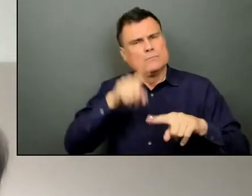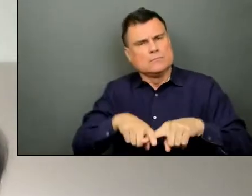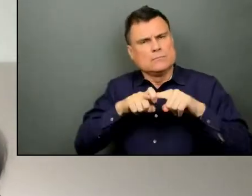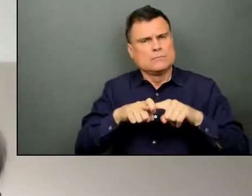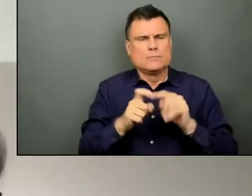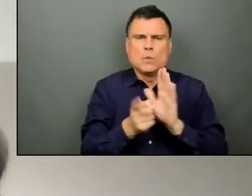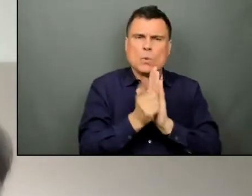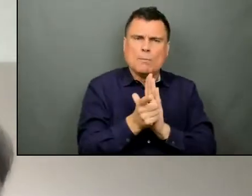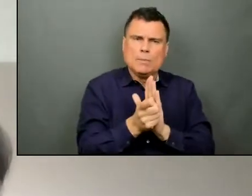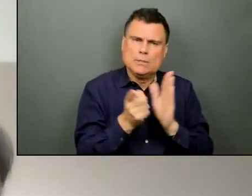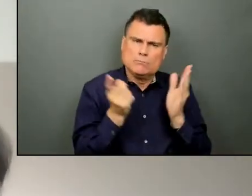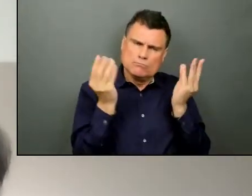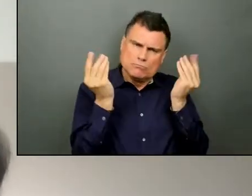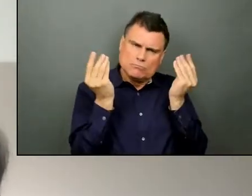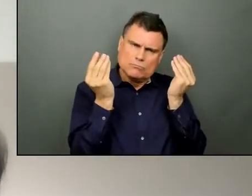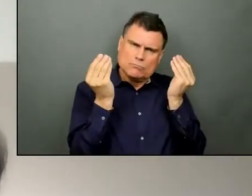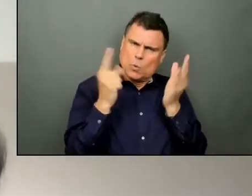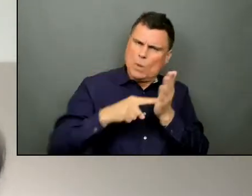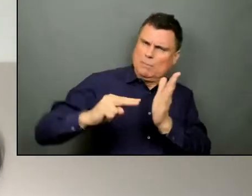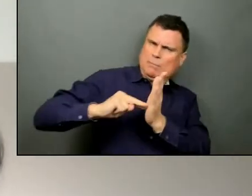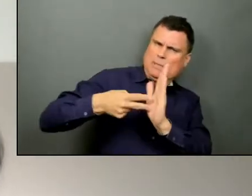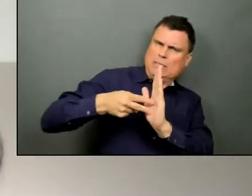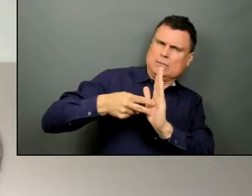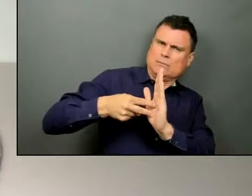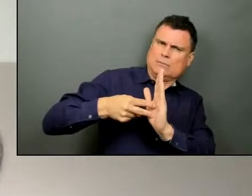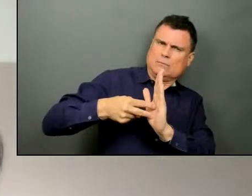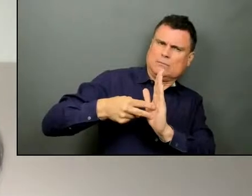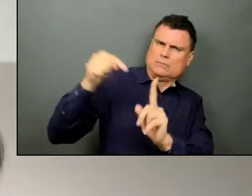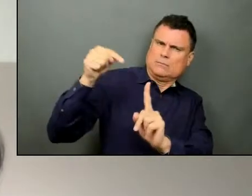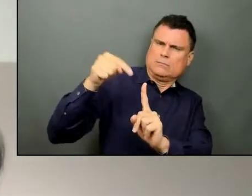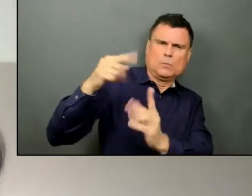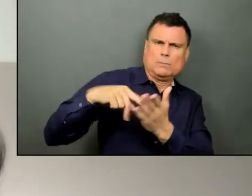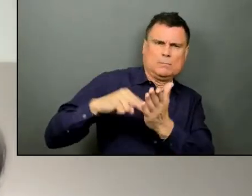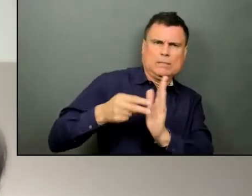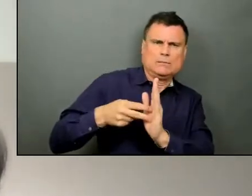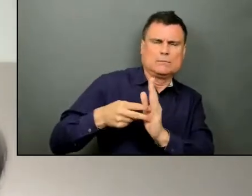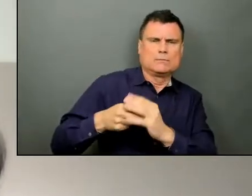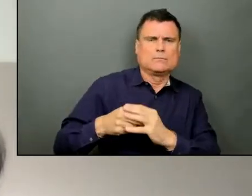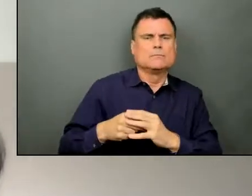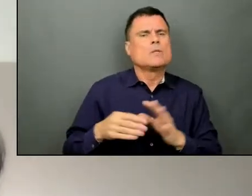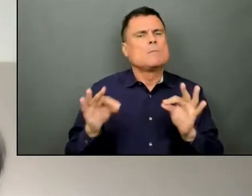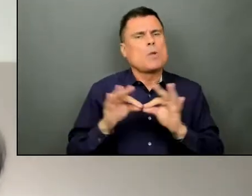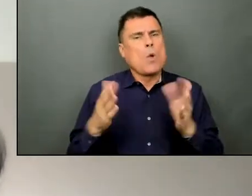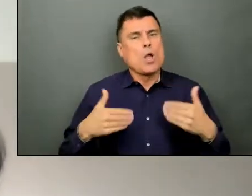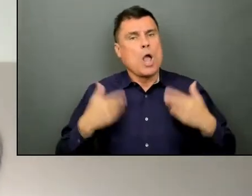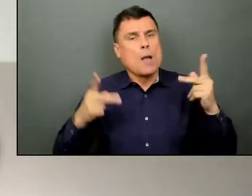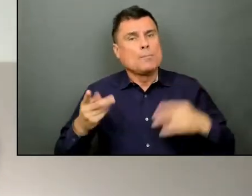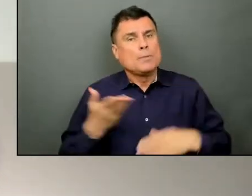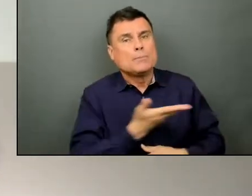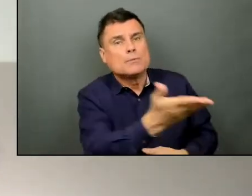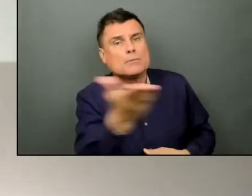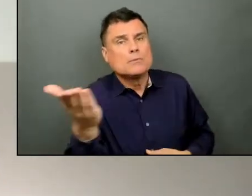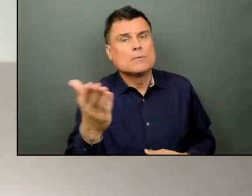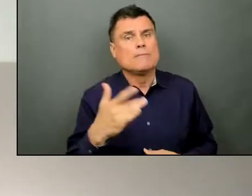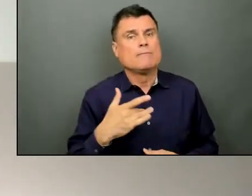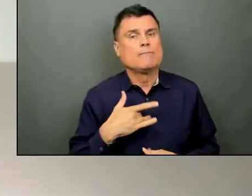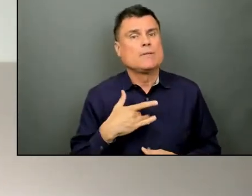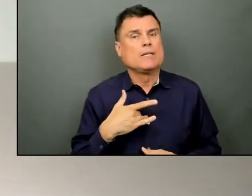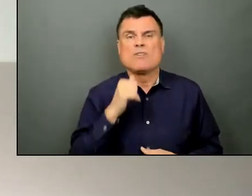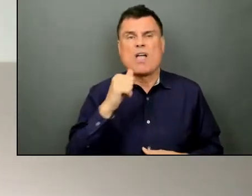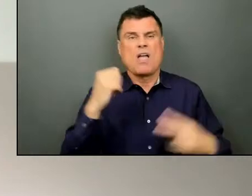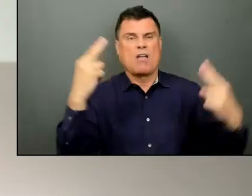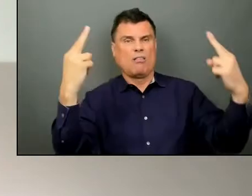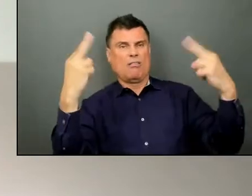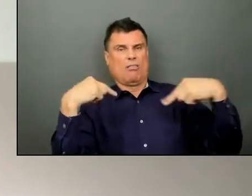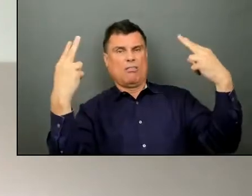and destigmatizing help seeking during a time of need, moments when young people are struggling